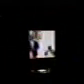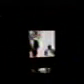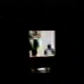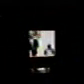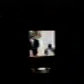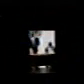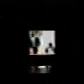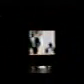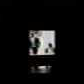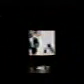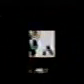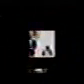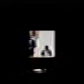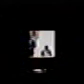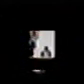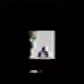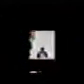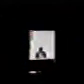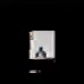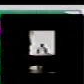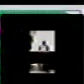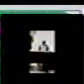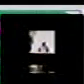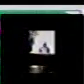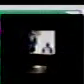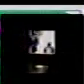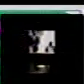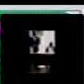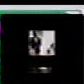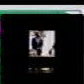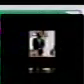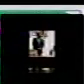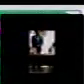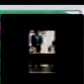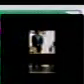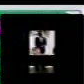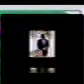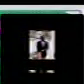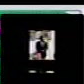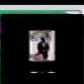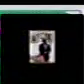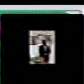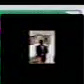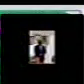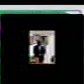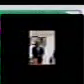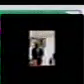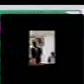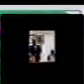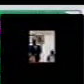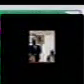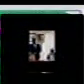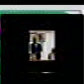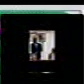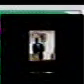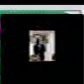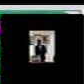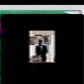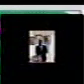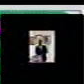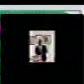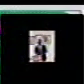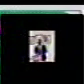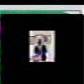in your family, on your wife, or your husband, or your children, or your parents, we're pulling them down, casting them down tonight in